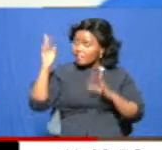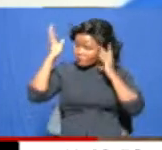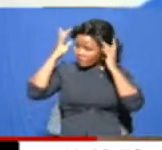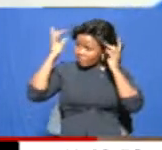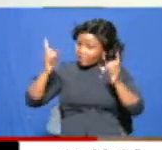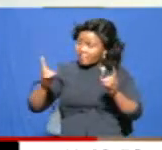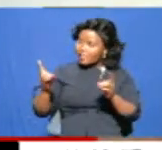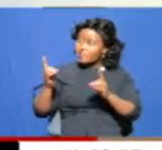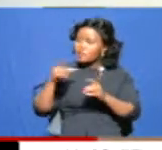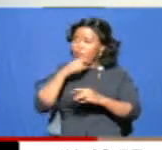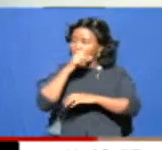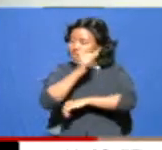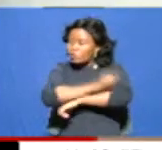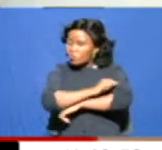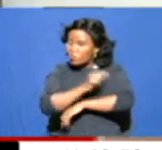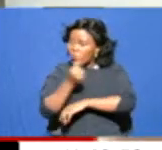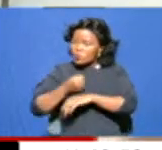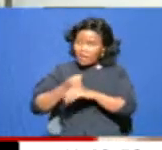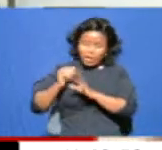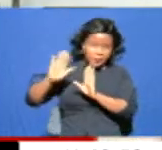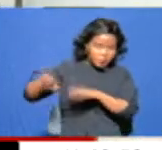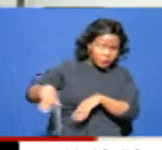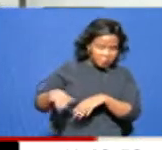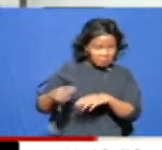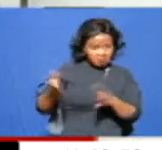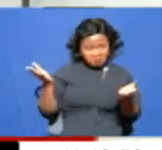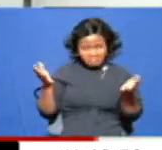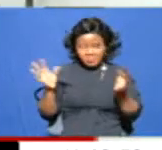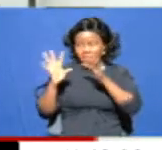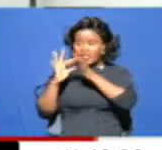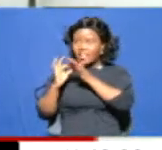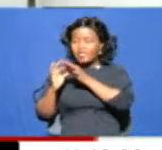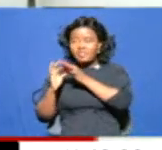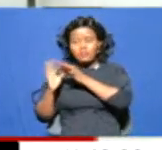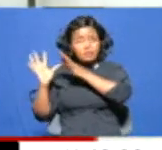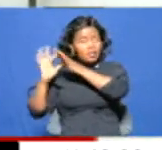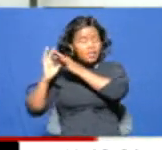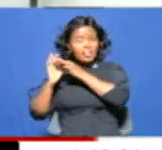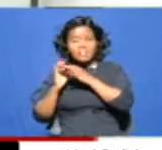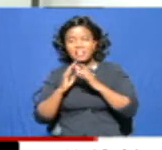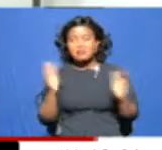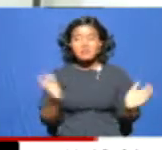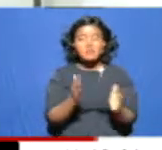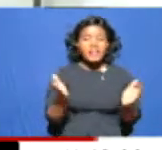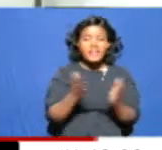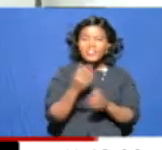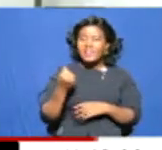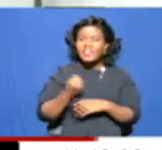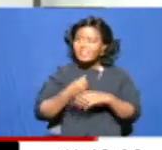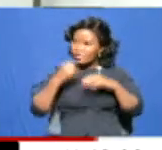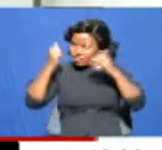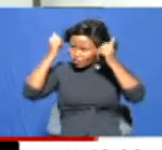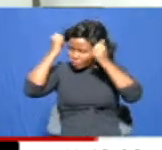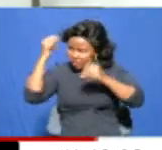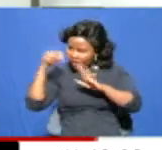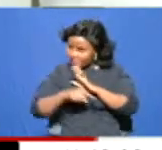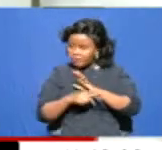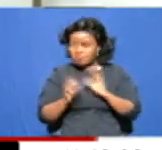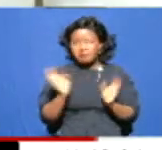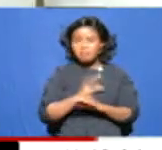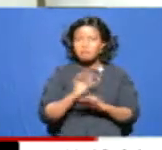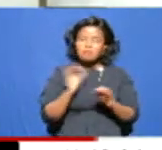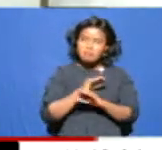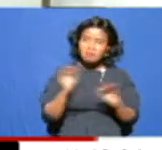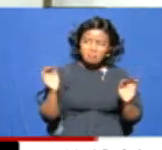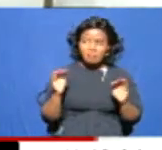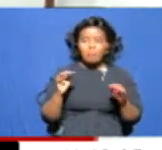girls. So culture does not also encourage girls to go further. Even if it's you, the girl is bright, you'll find that